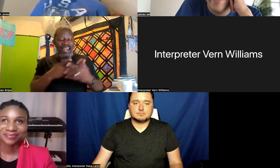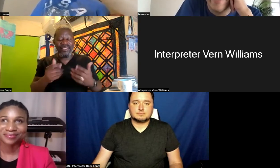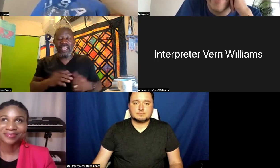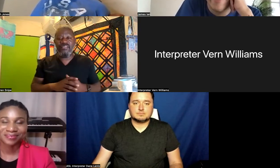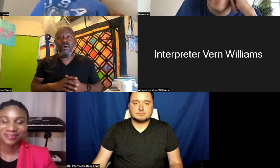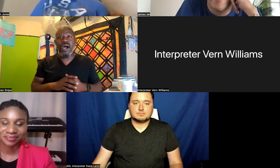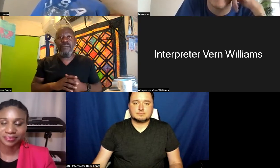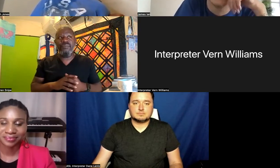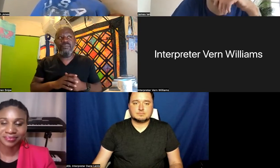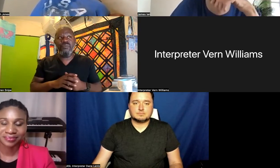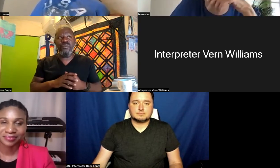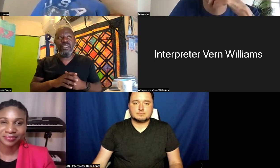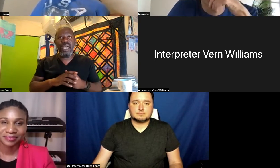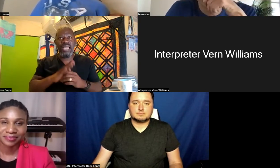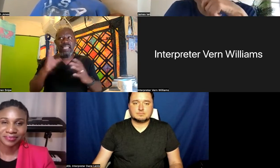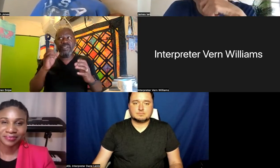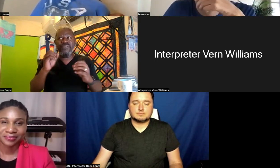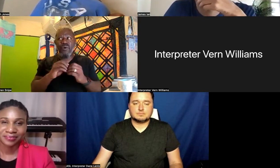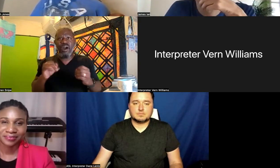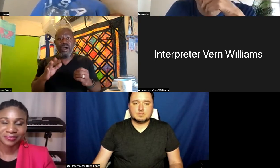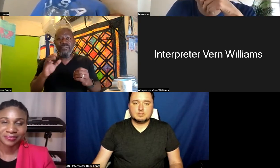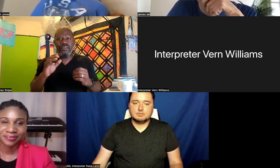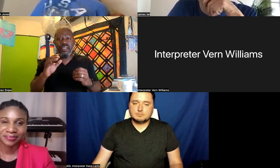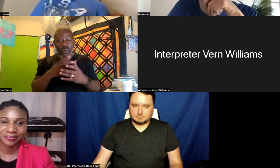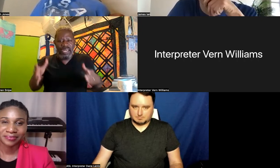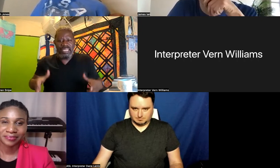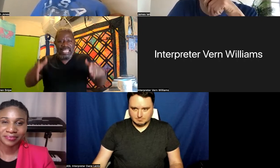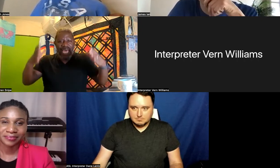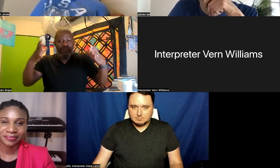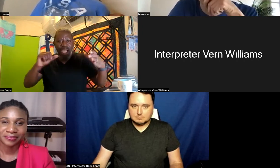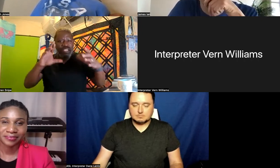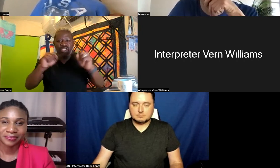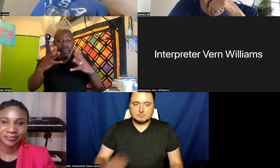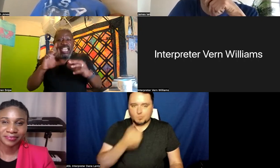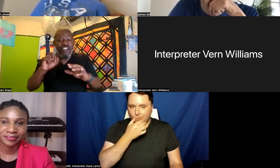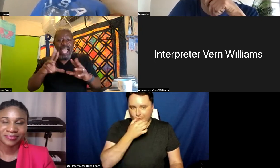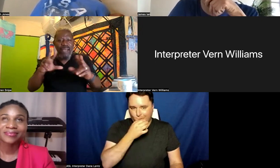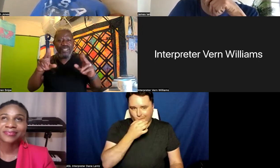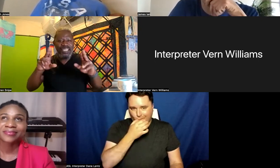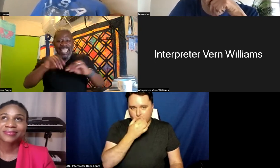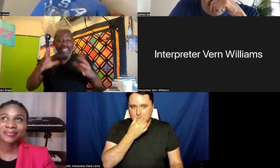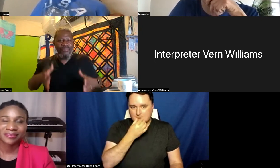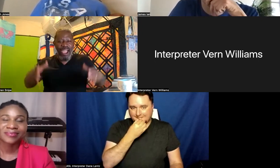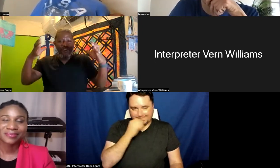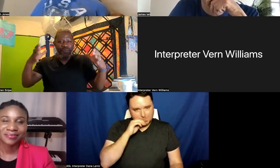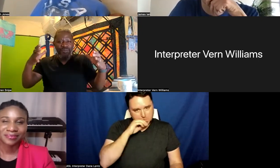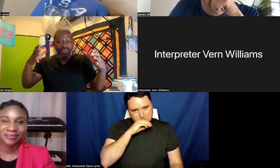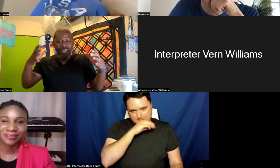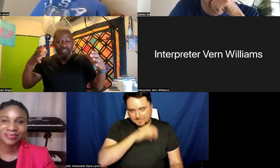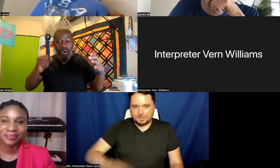That kind of thing. So the concept is more of everyone that's inside this barrel. There's so many crabs in the